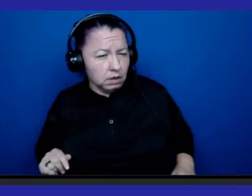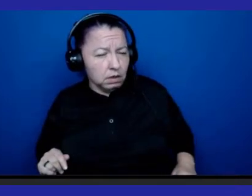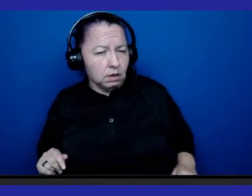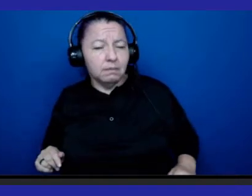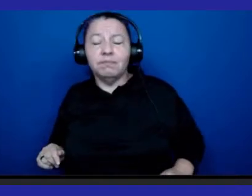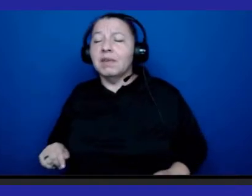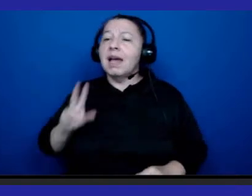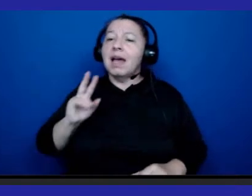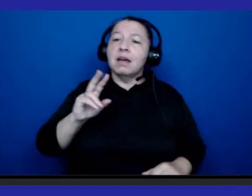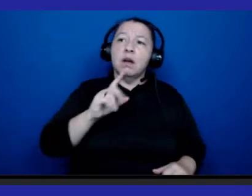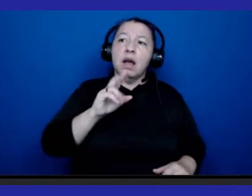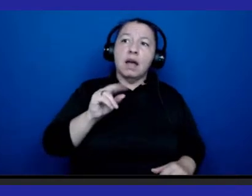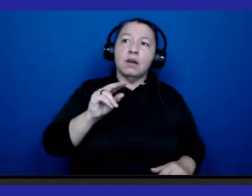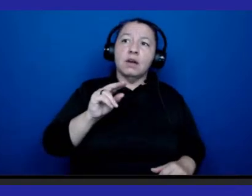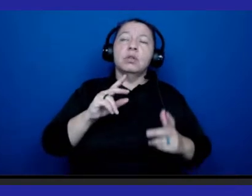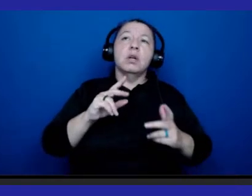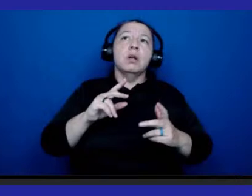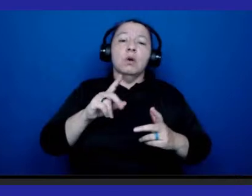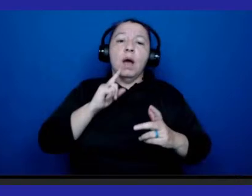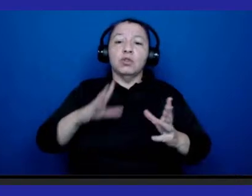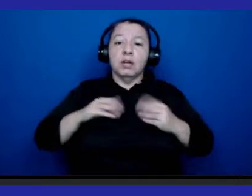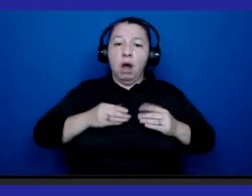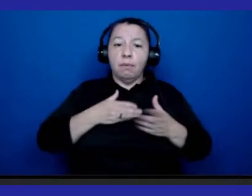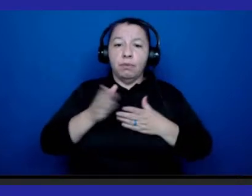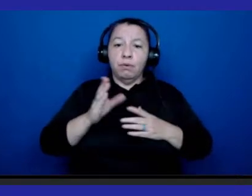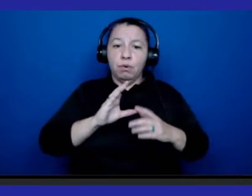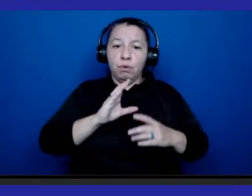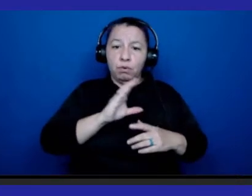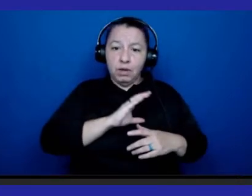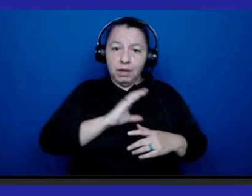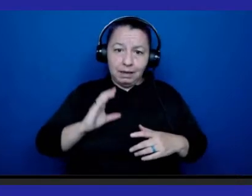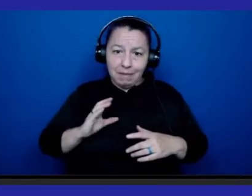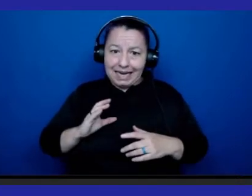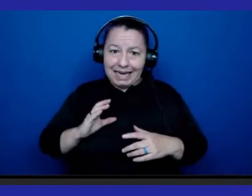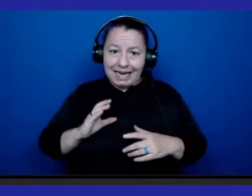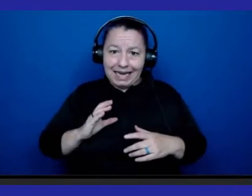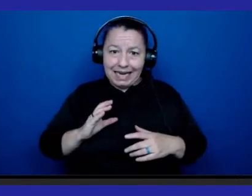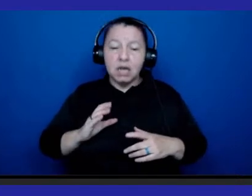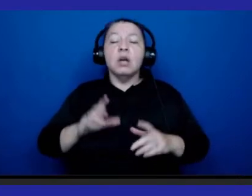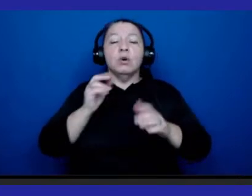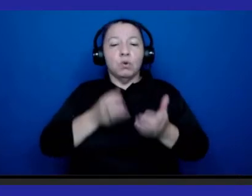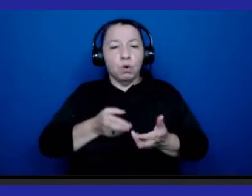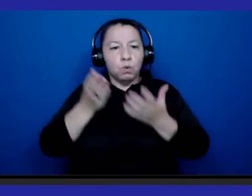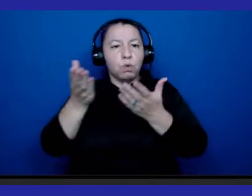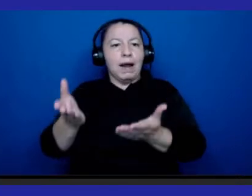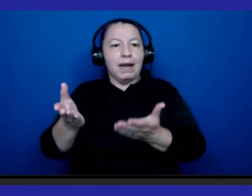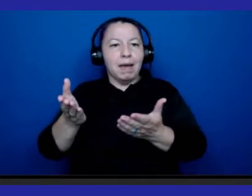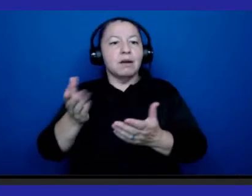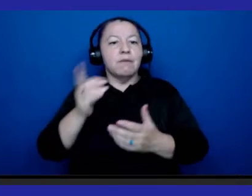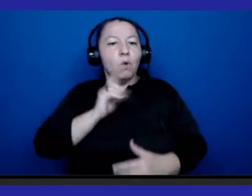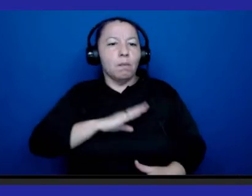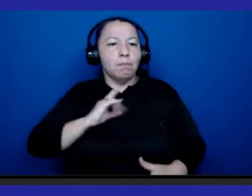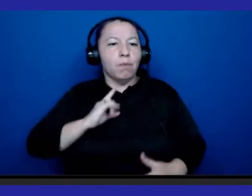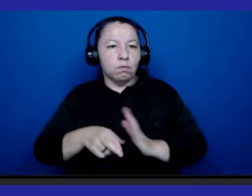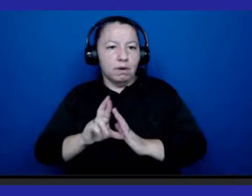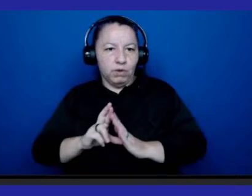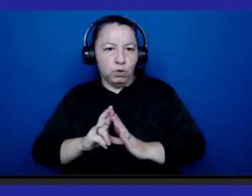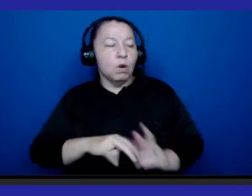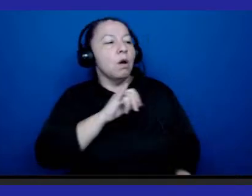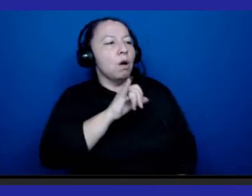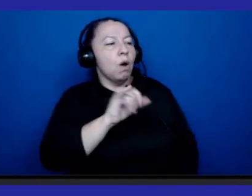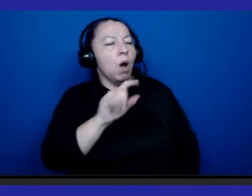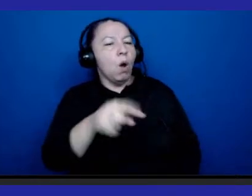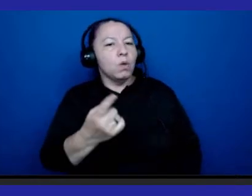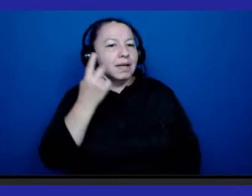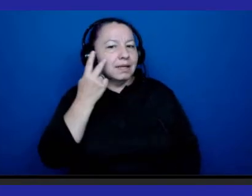we committee. normally do Right. for Recommend. forwarding We it. we're recommending. Recommending it yeah. for the board. I'm only saying it because we see the summary, right?